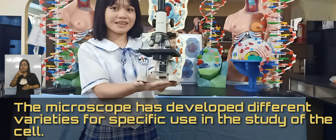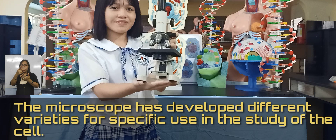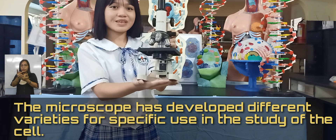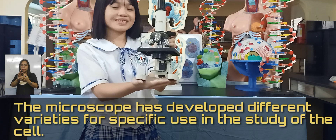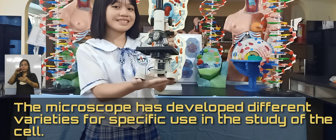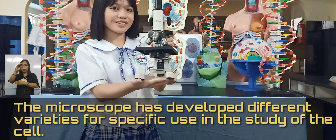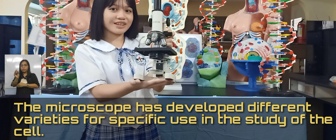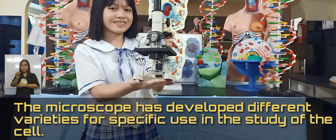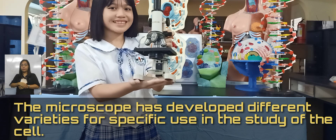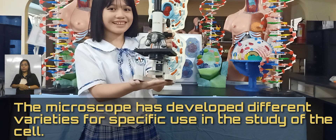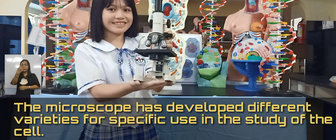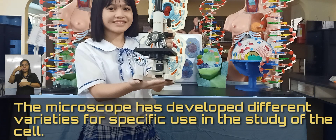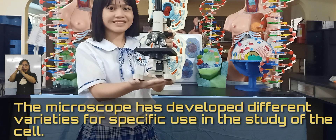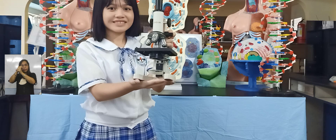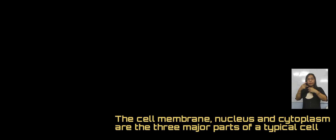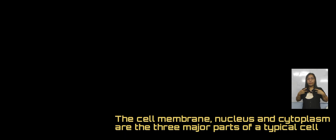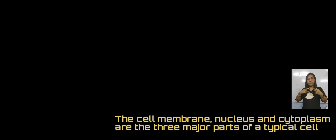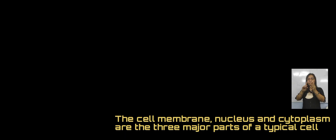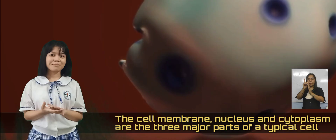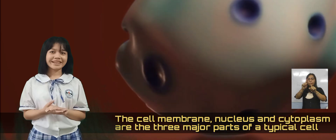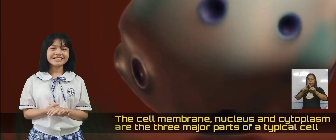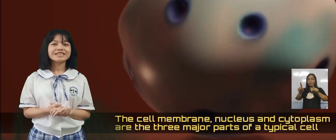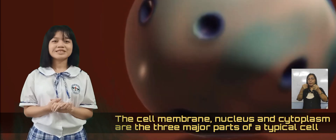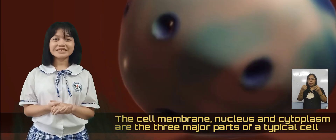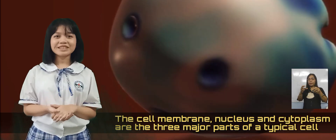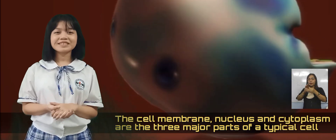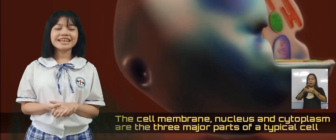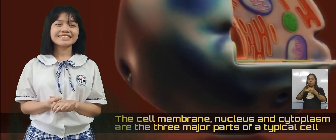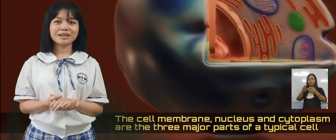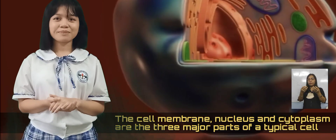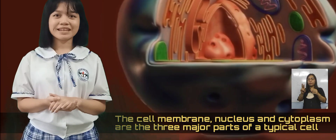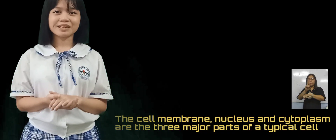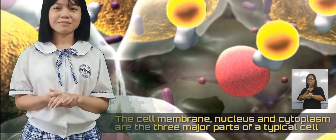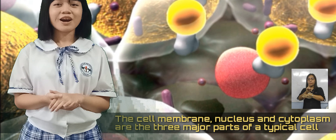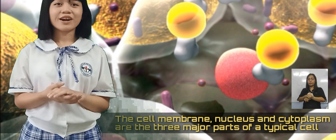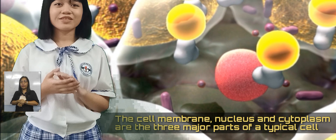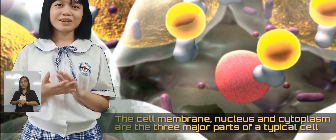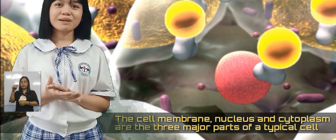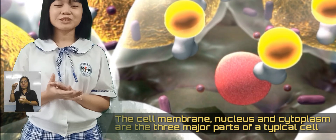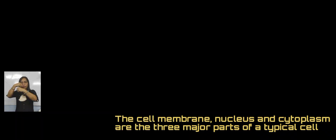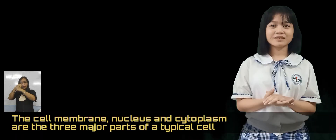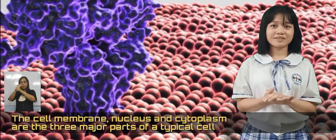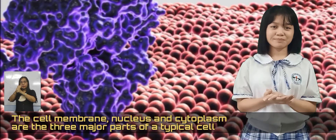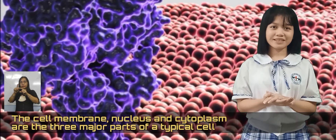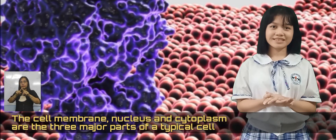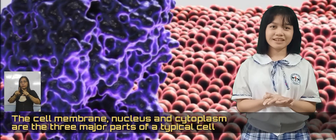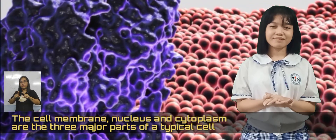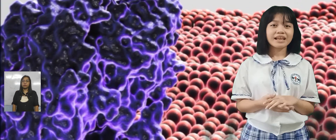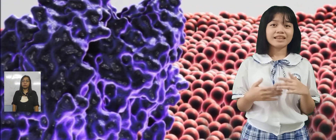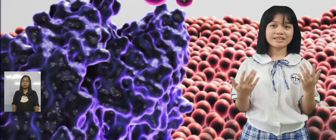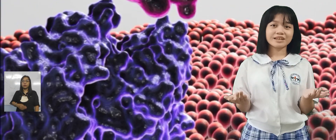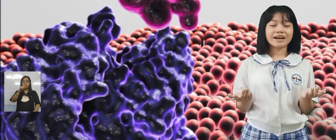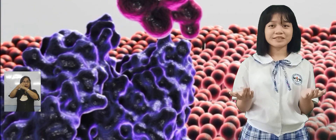for specific use in the study of the cell. The cell membrane, nucleus, and cytoplasm are the three major parts of a typical